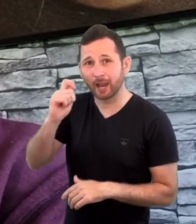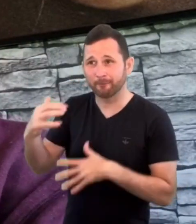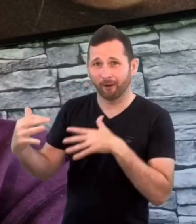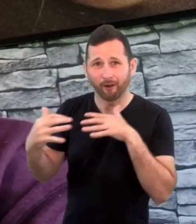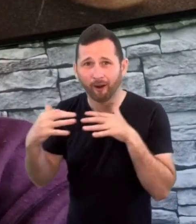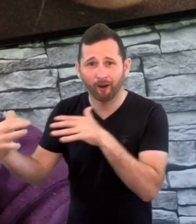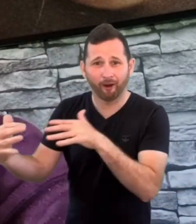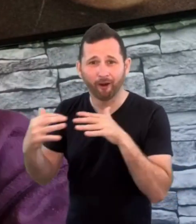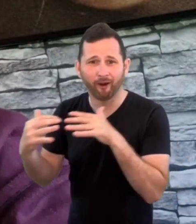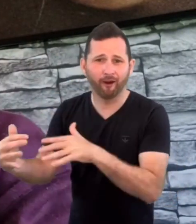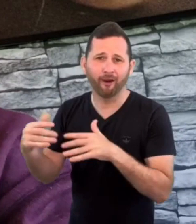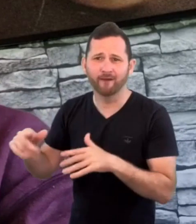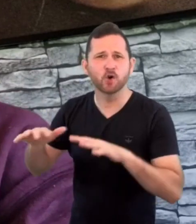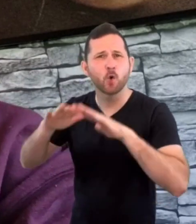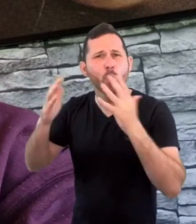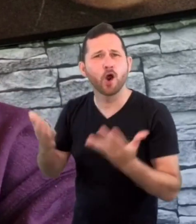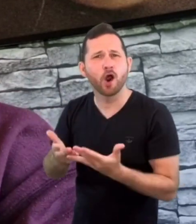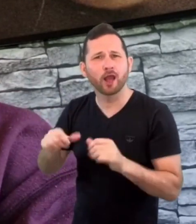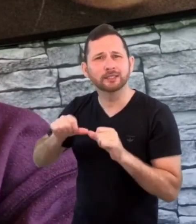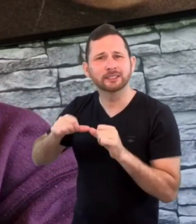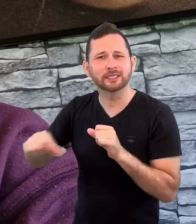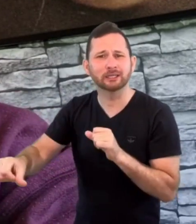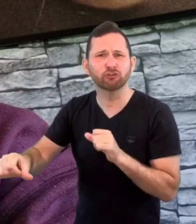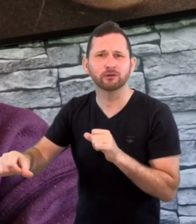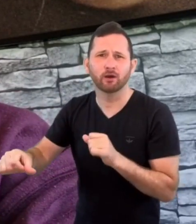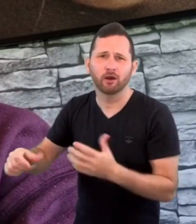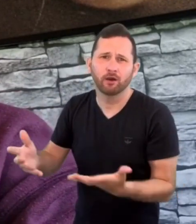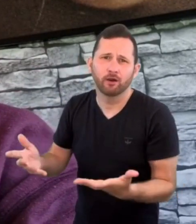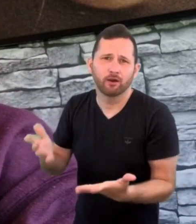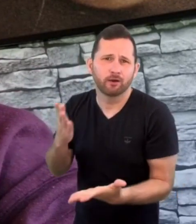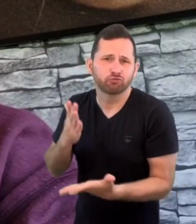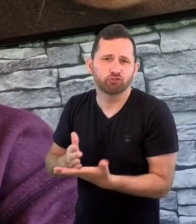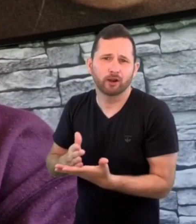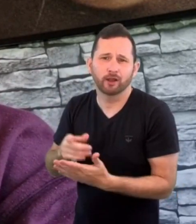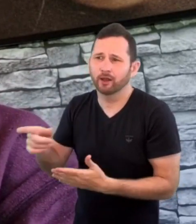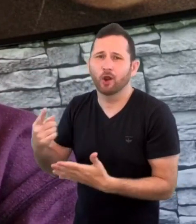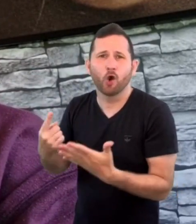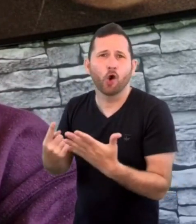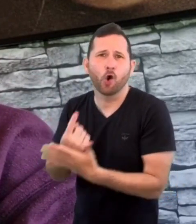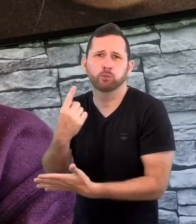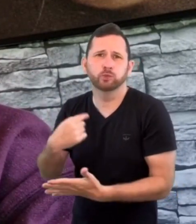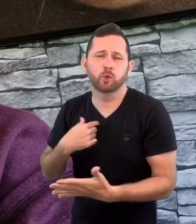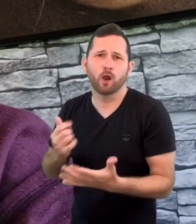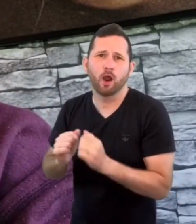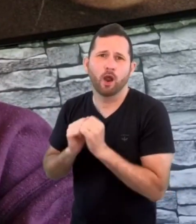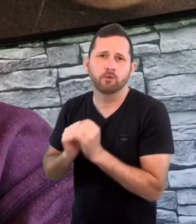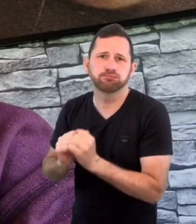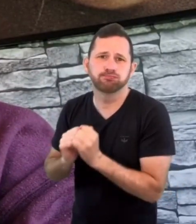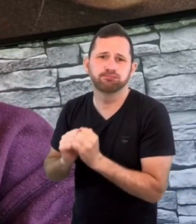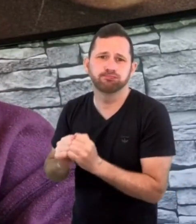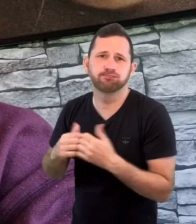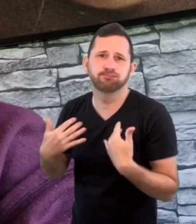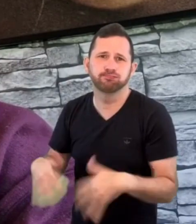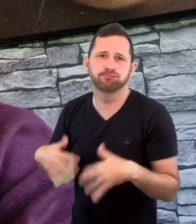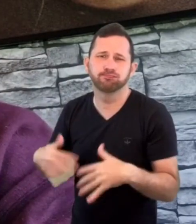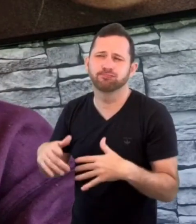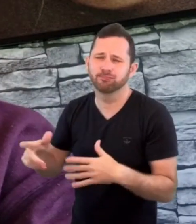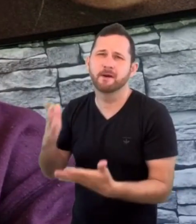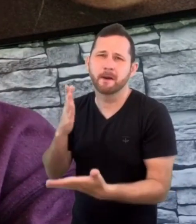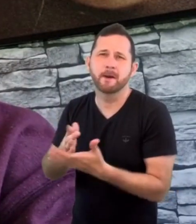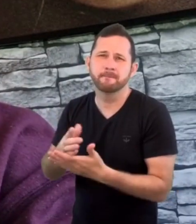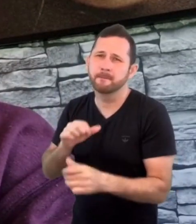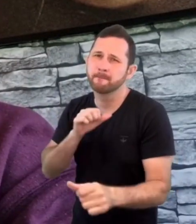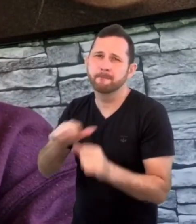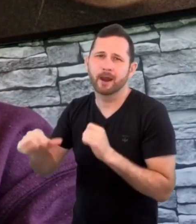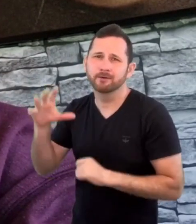playing on the World Series. It was, yeah, I just felt so grateful to have that opportunity. So that's something that's definitely up there with